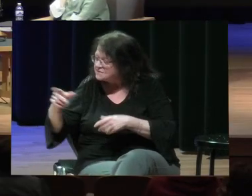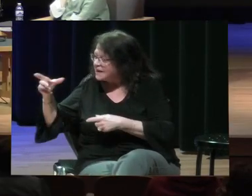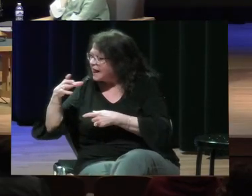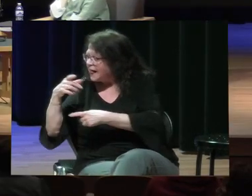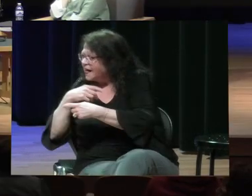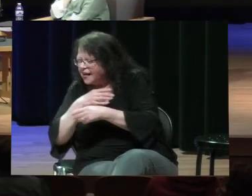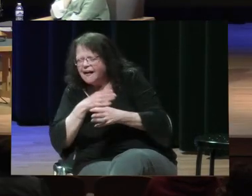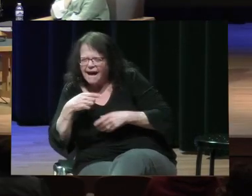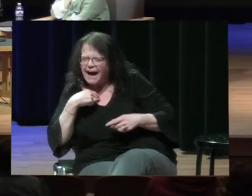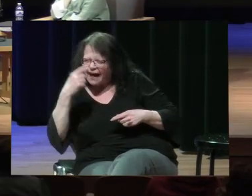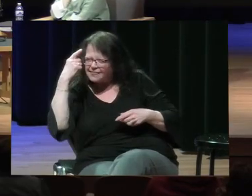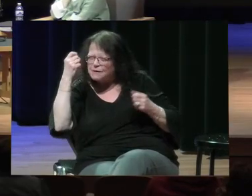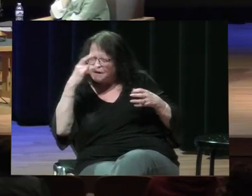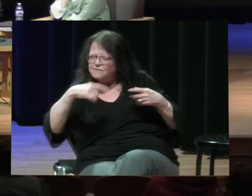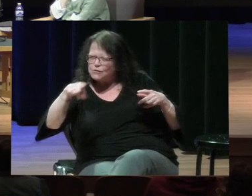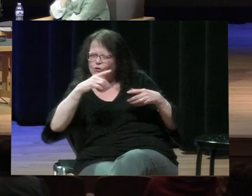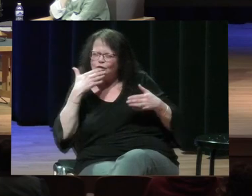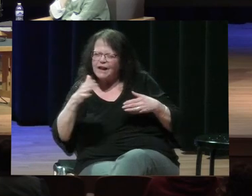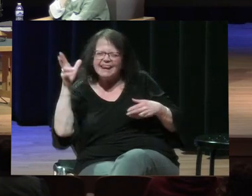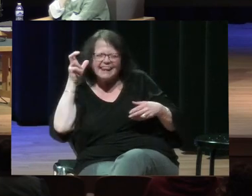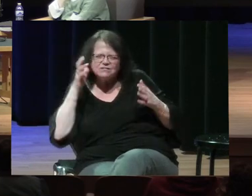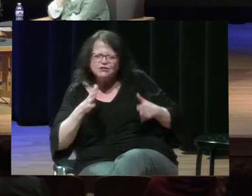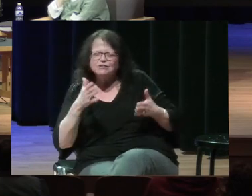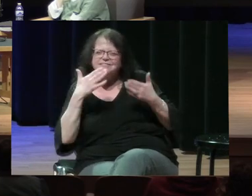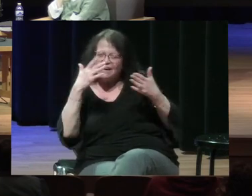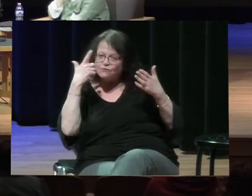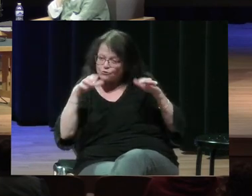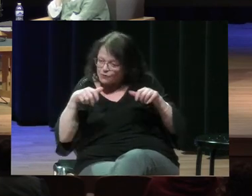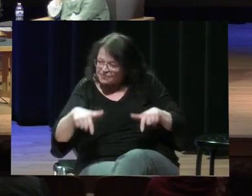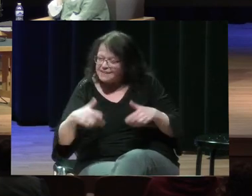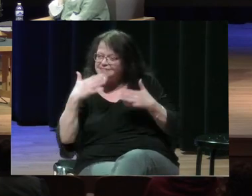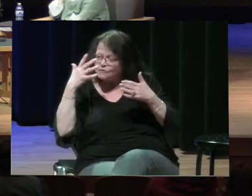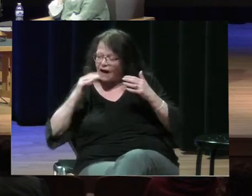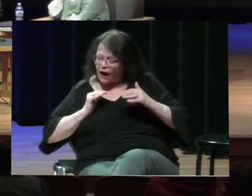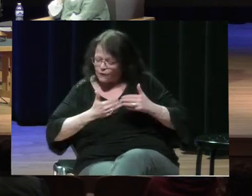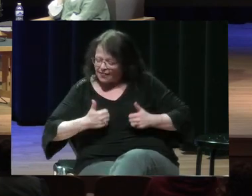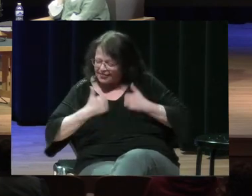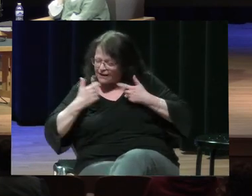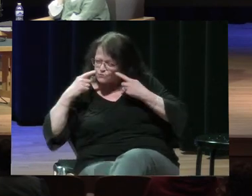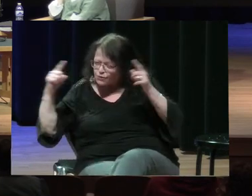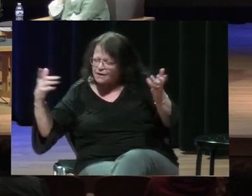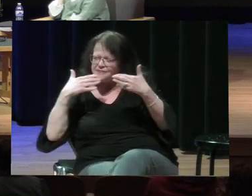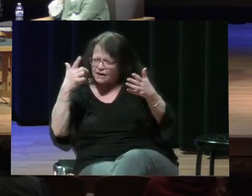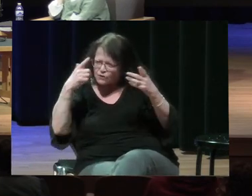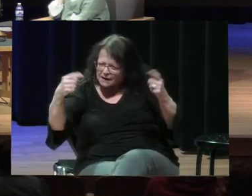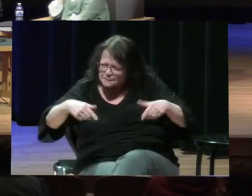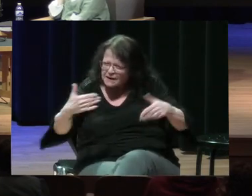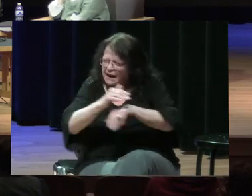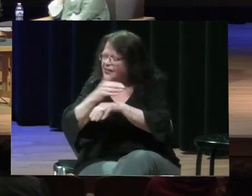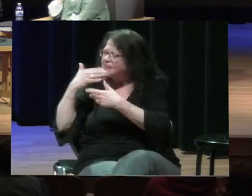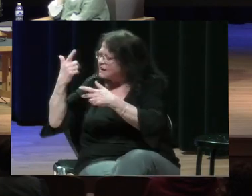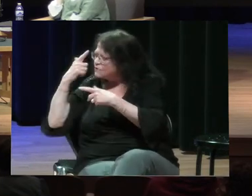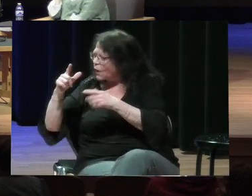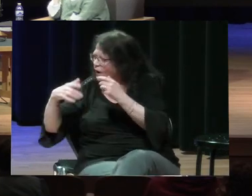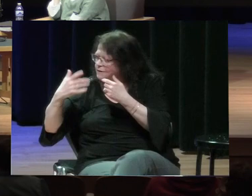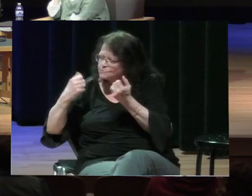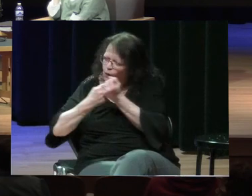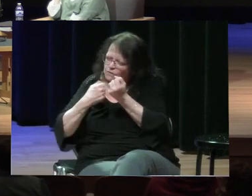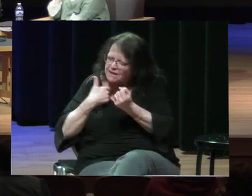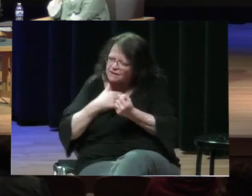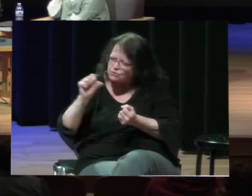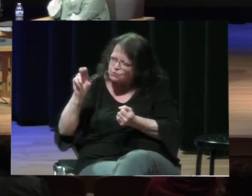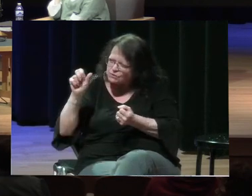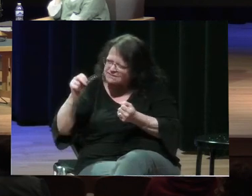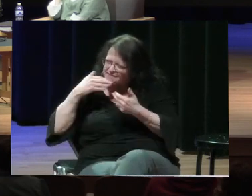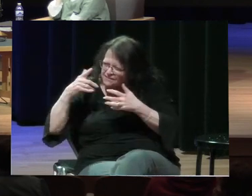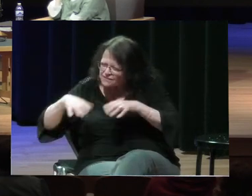listeners, so thank you for letting us do this and make it our life's work. Thank you for coming out here tonight. Thank you for hosting us, Susan. Everyone here has been so gracious. Thank